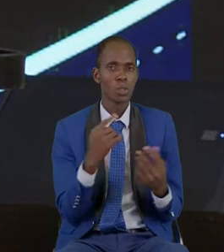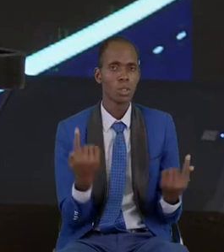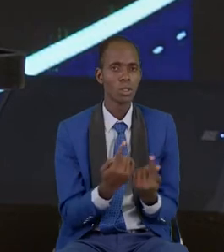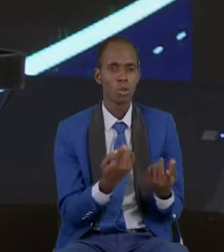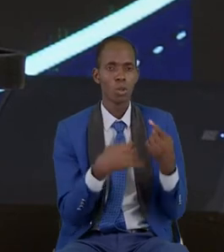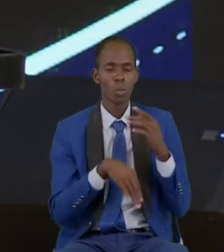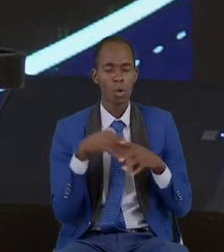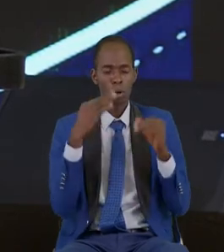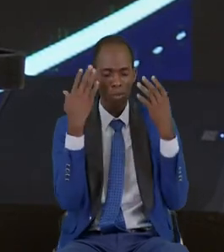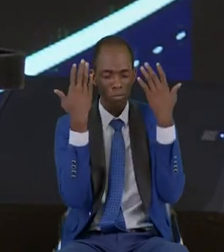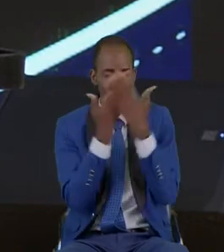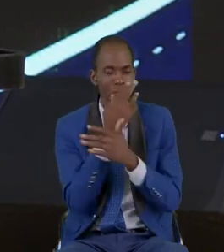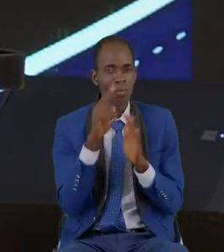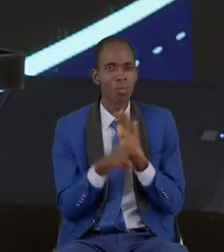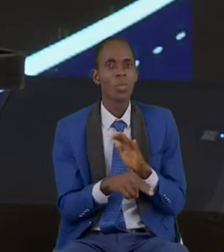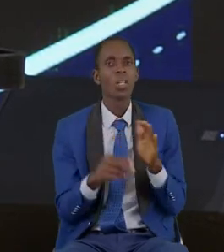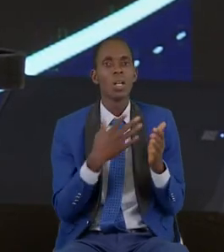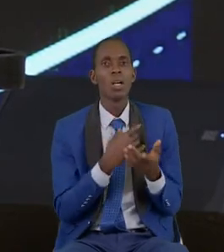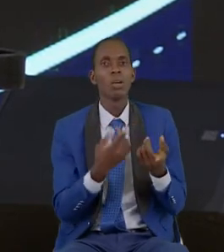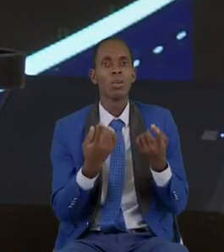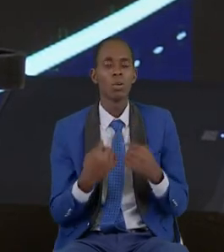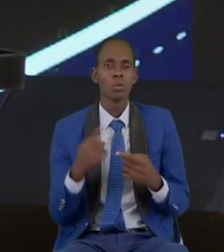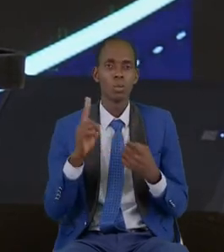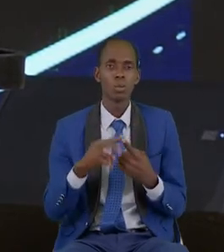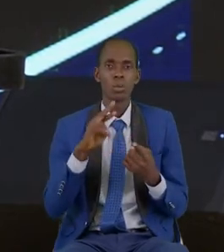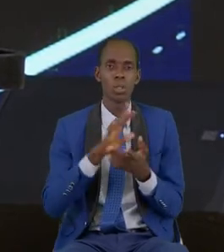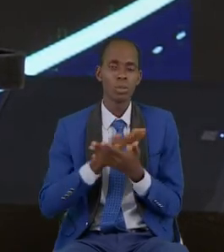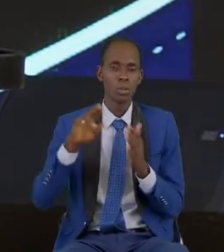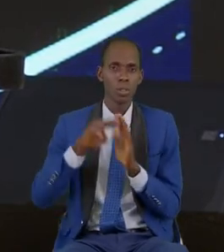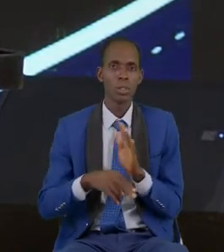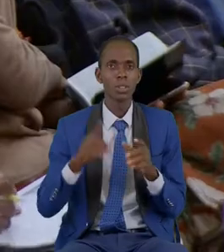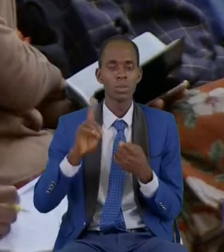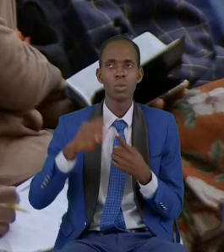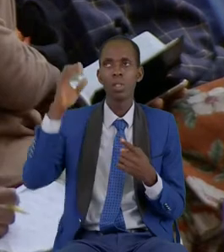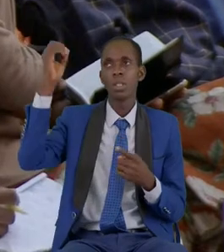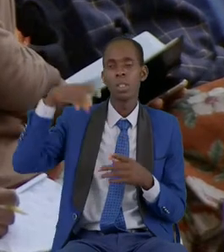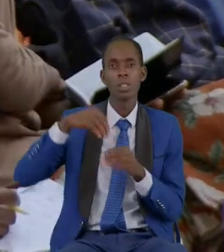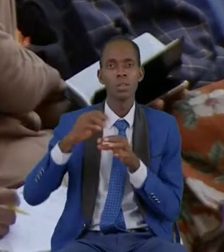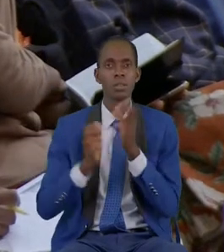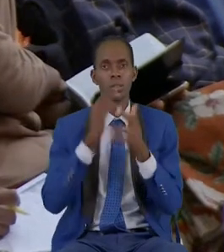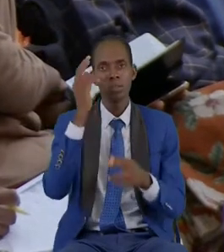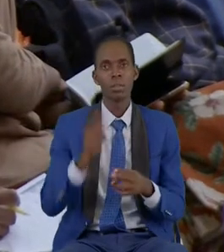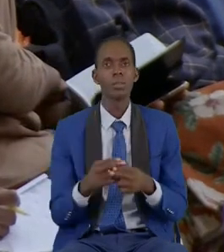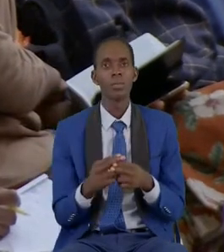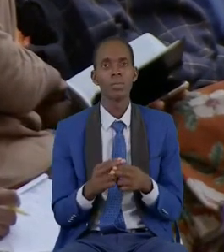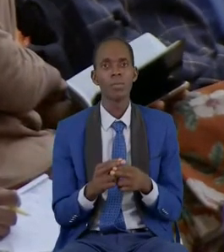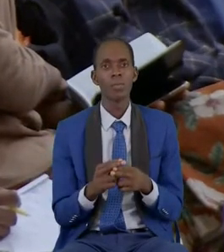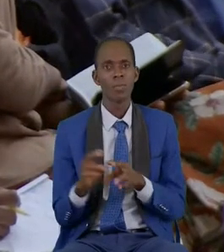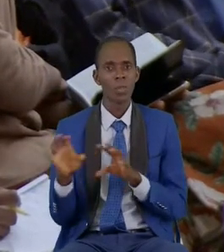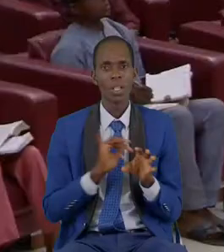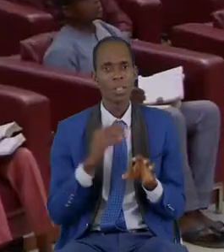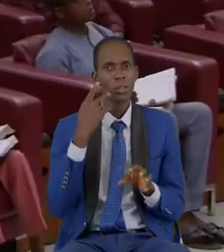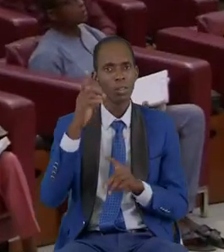come out of come to righteousness and to the light in Jesus' name. Did I hear any amen